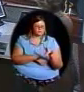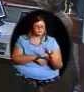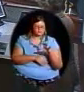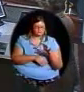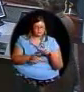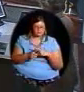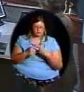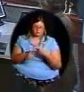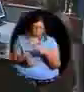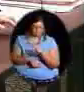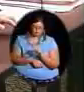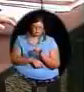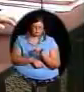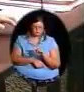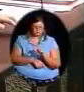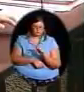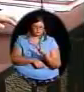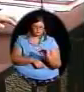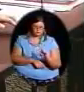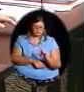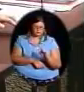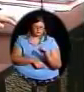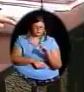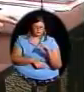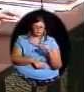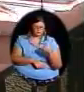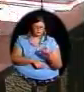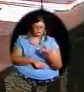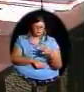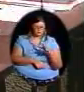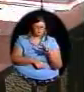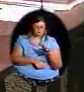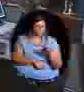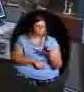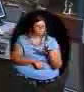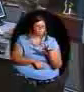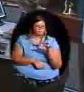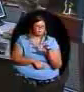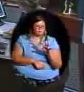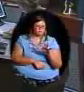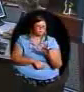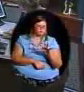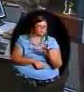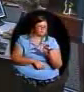then for Title I schools, 500 to 550.